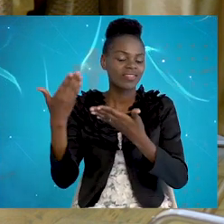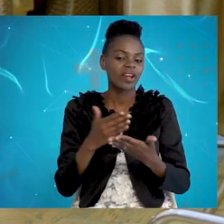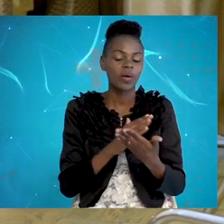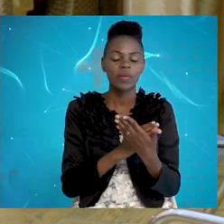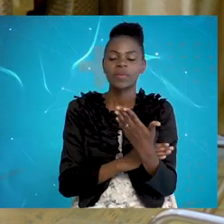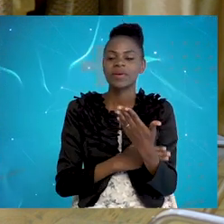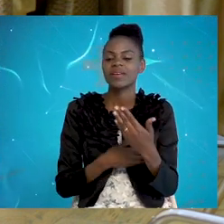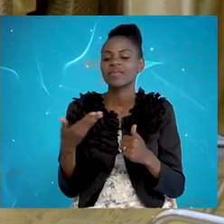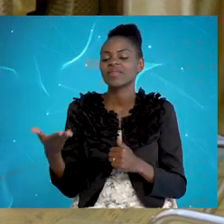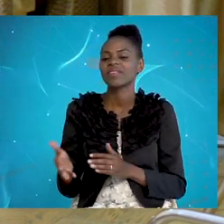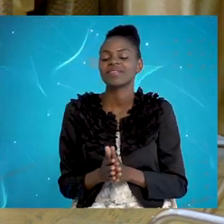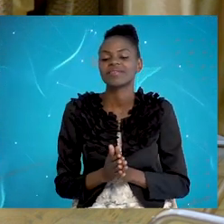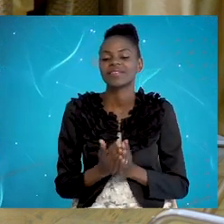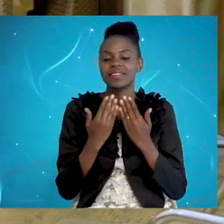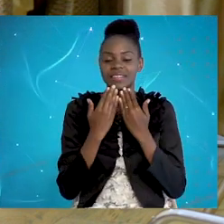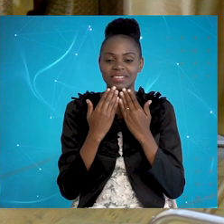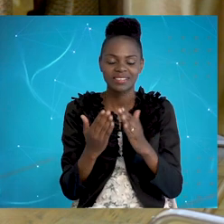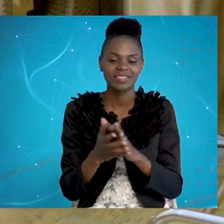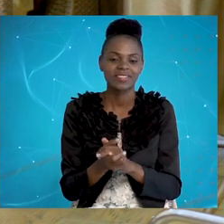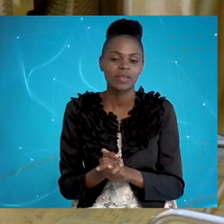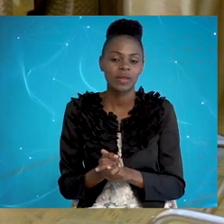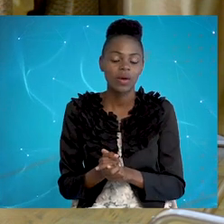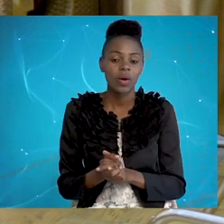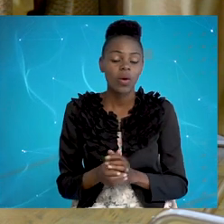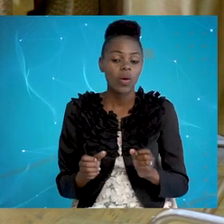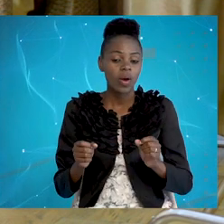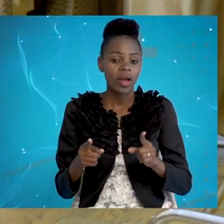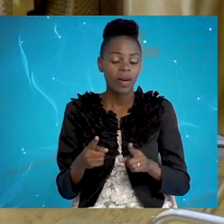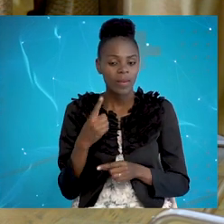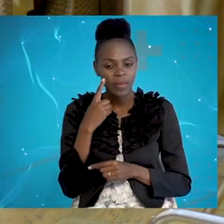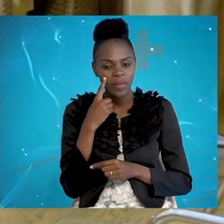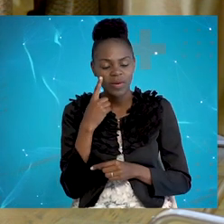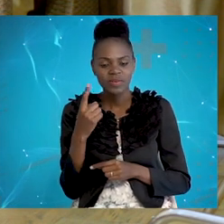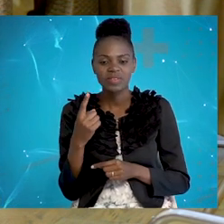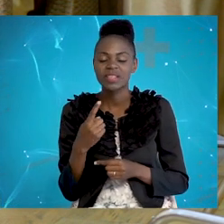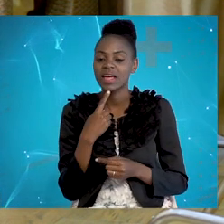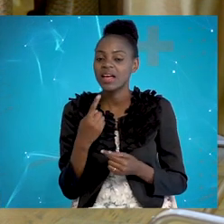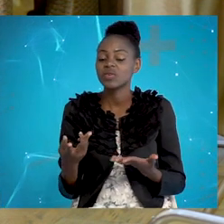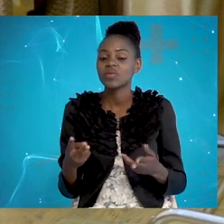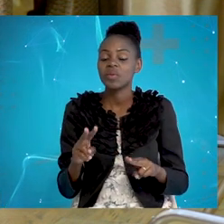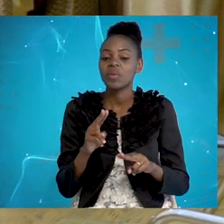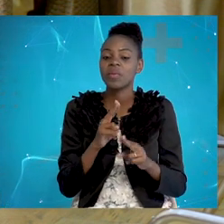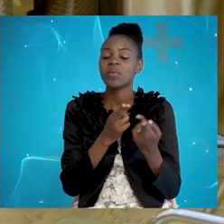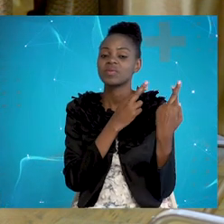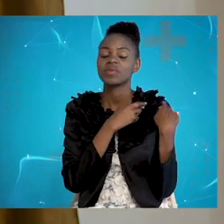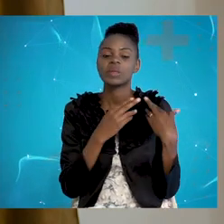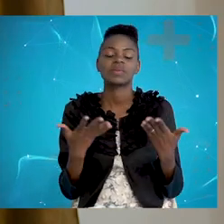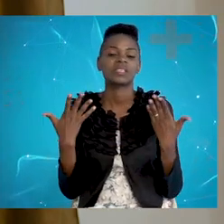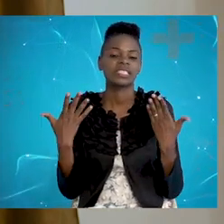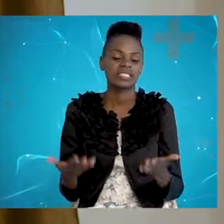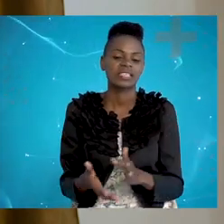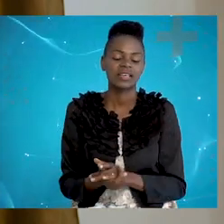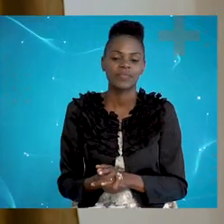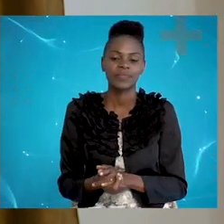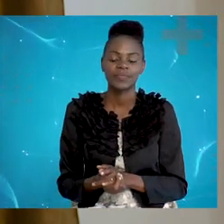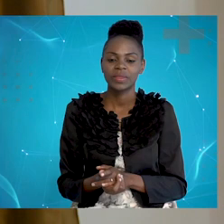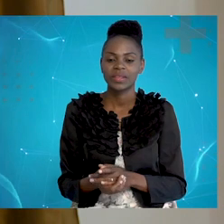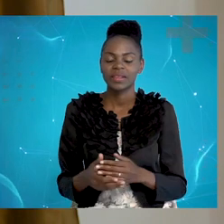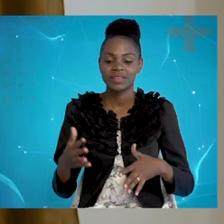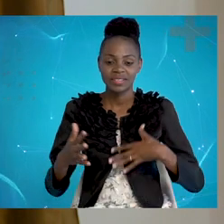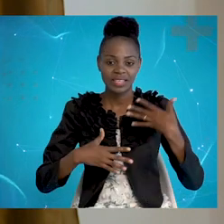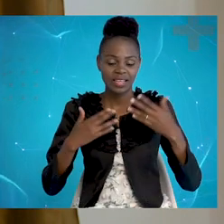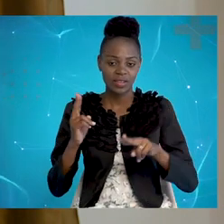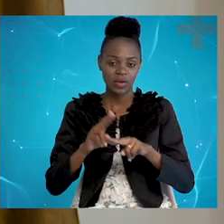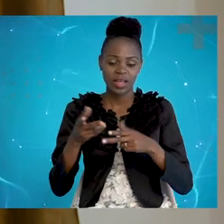program. Thank you. First of all, can you please introduce yourself and the position that you hold at MLW? Yes, pleased to be here. Thank